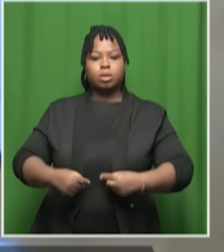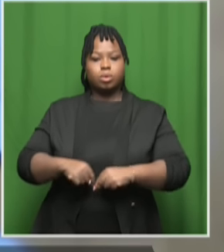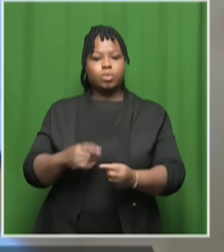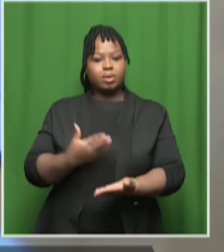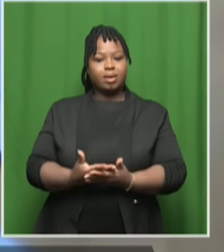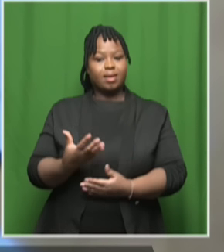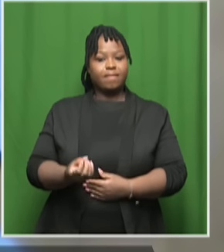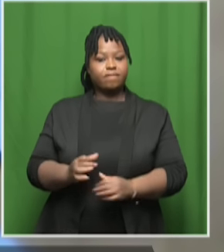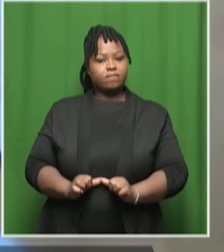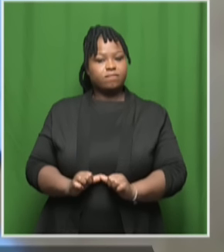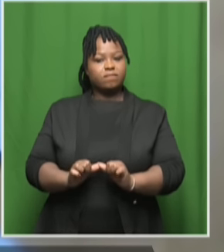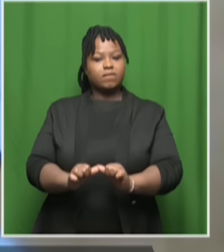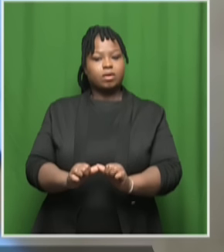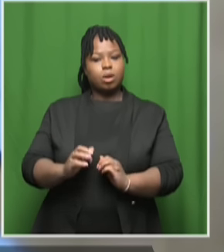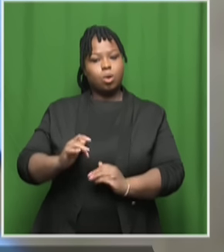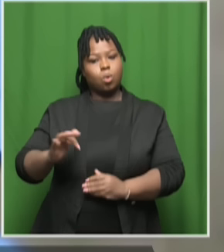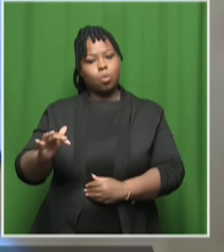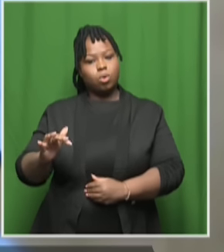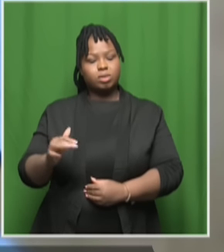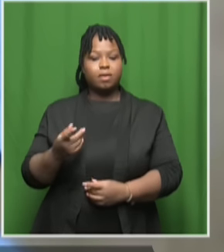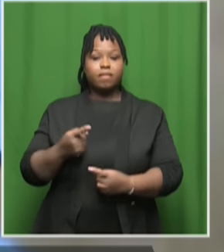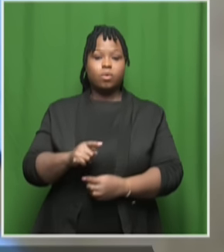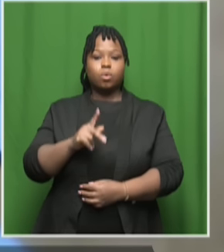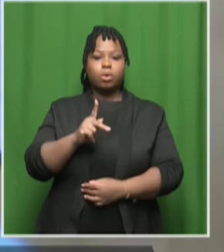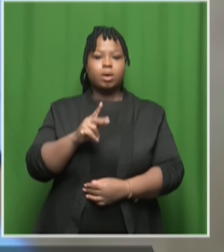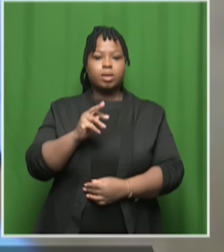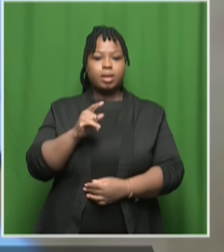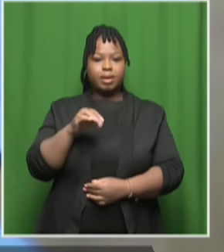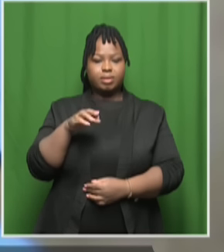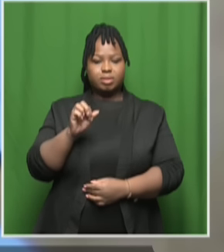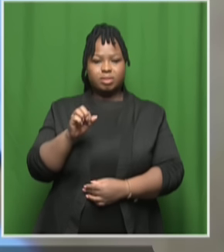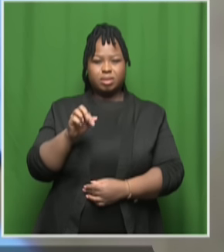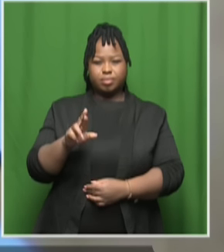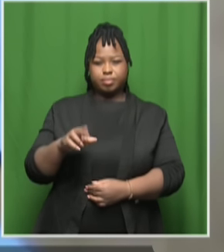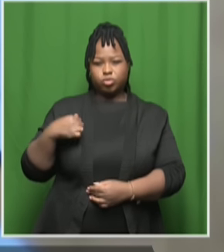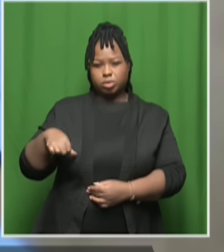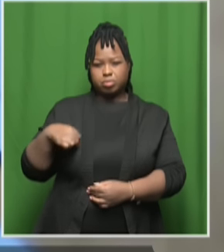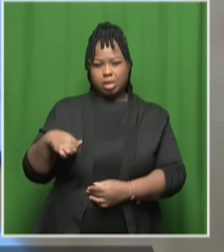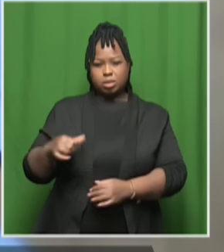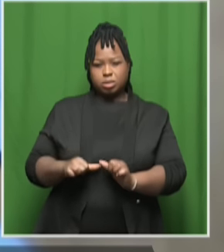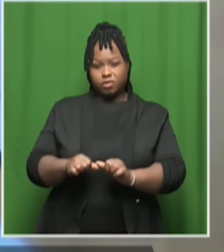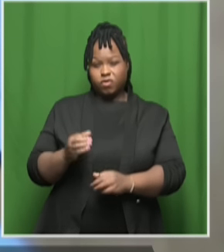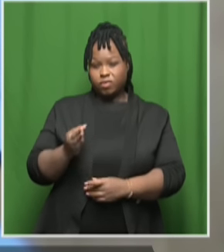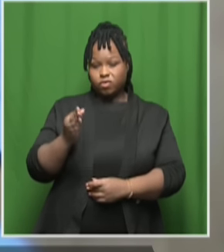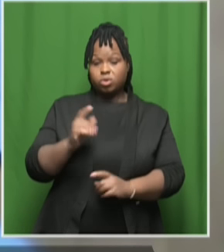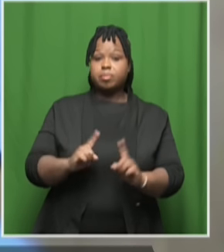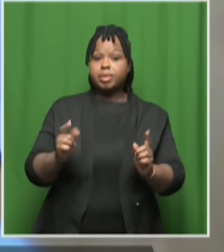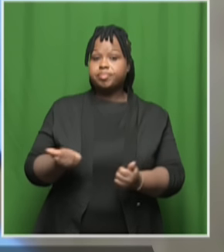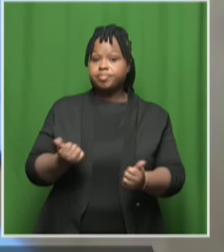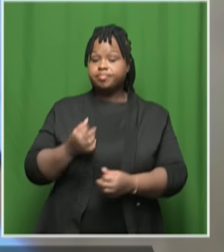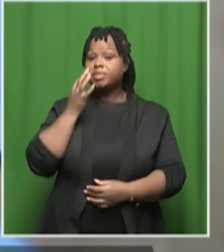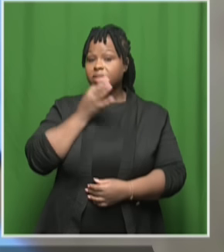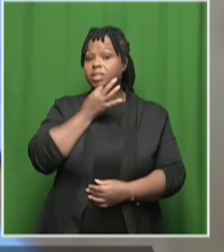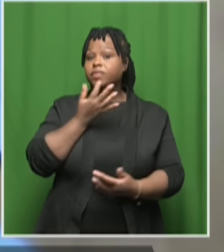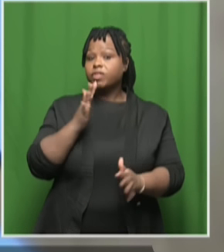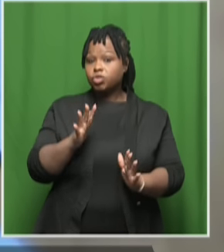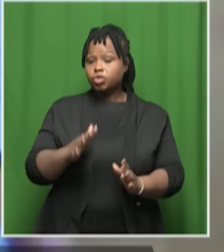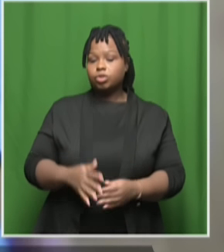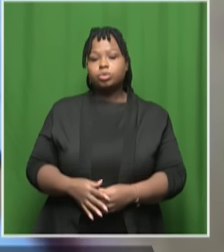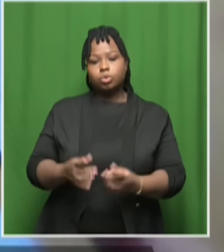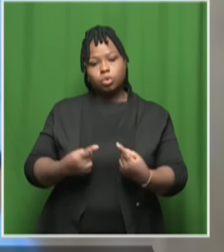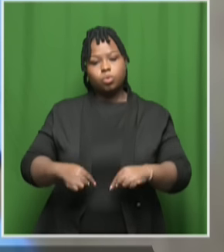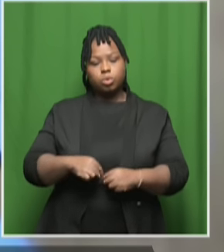water supply for Knysna Municipality moving forward. As I've already said, we will have to